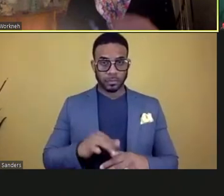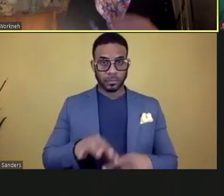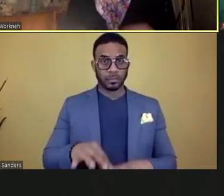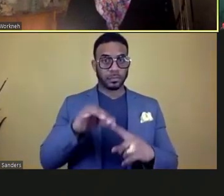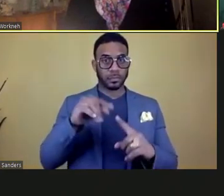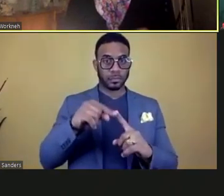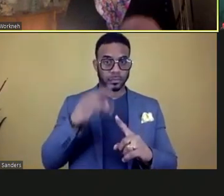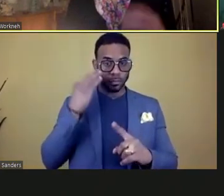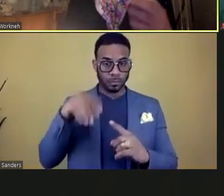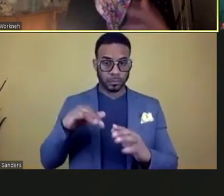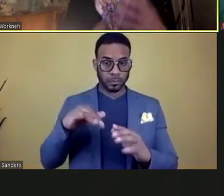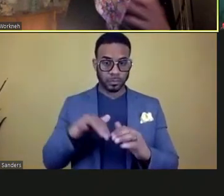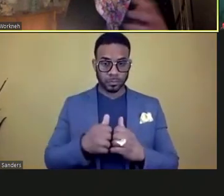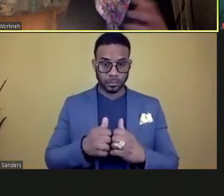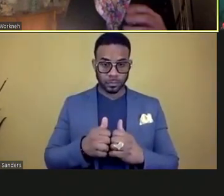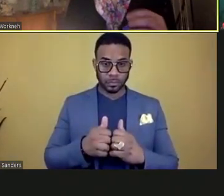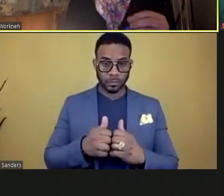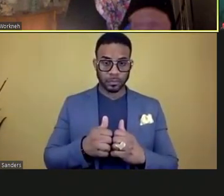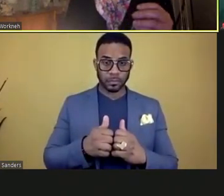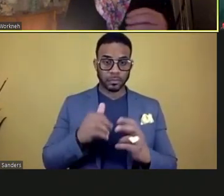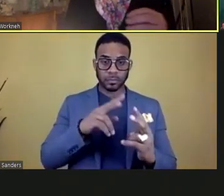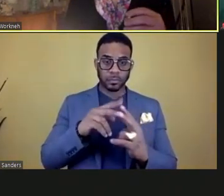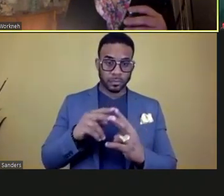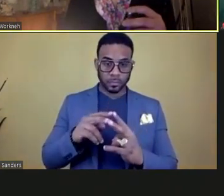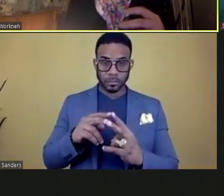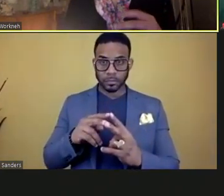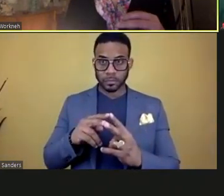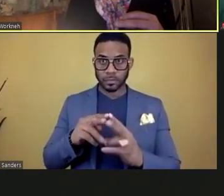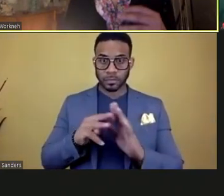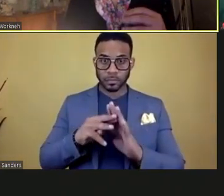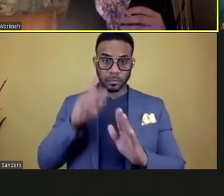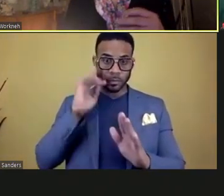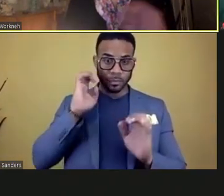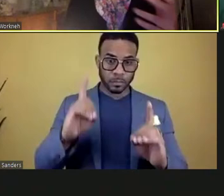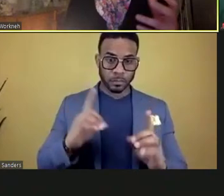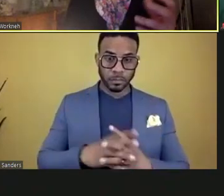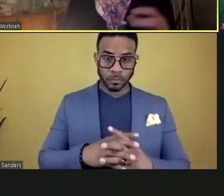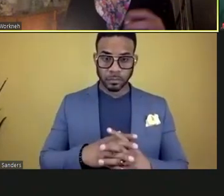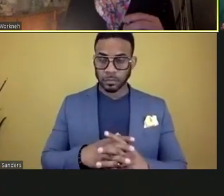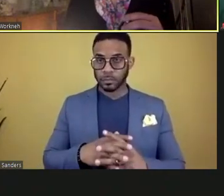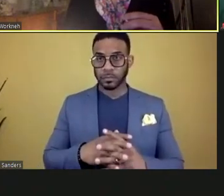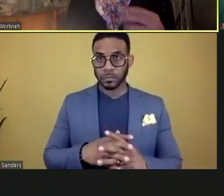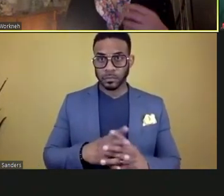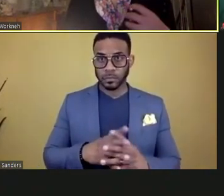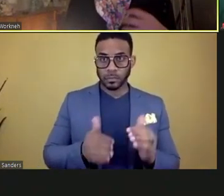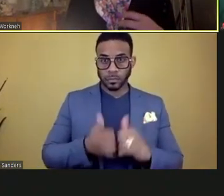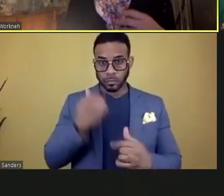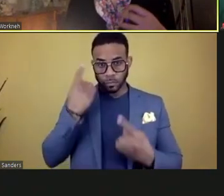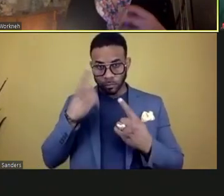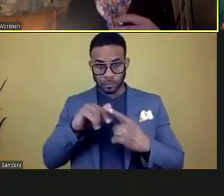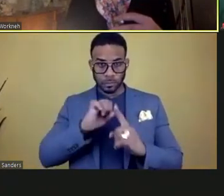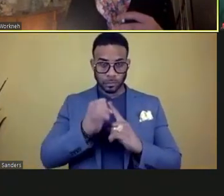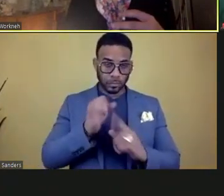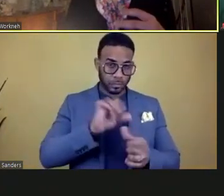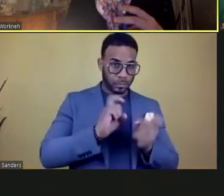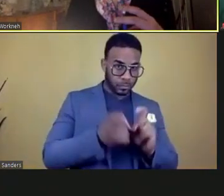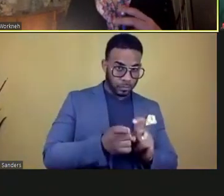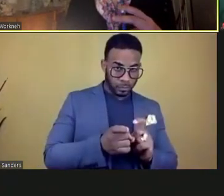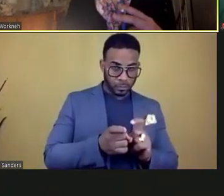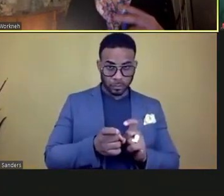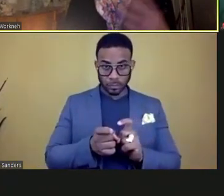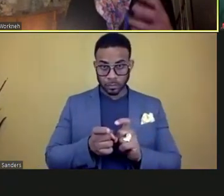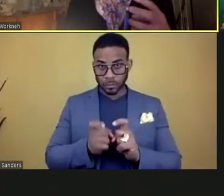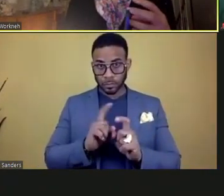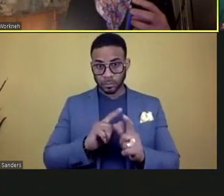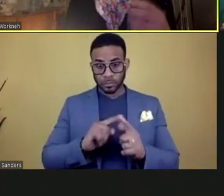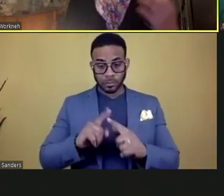particular, thinking about how alternative models of education can support liberatory thinking and social change.